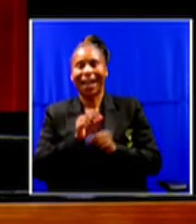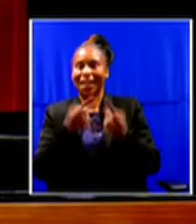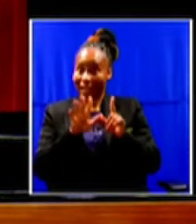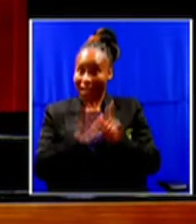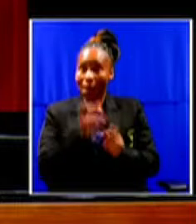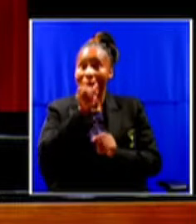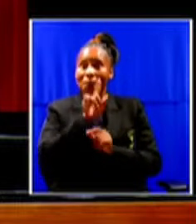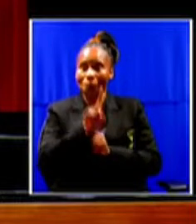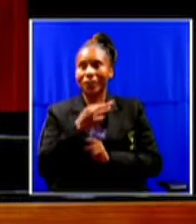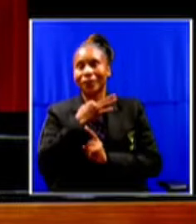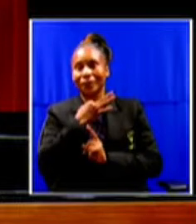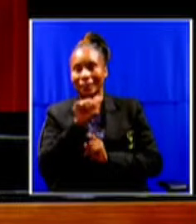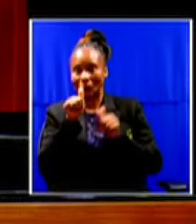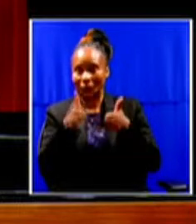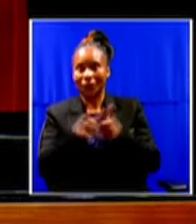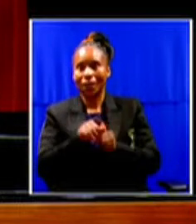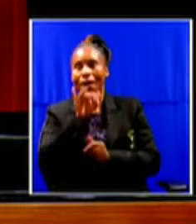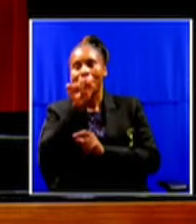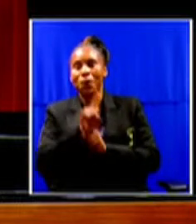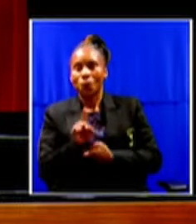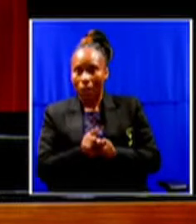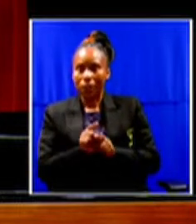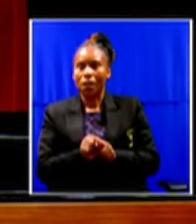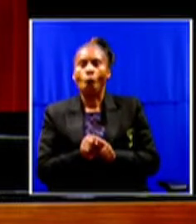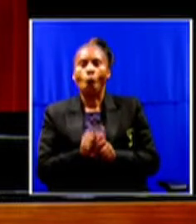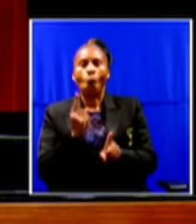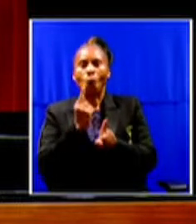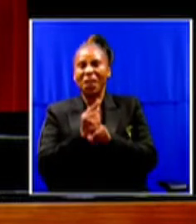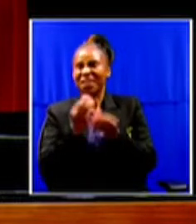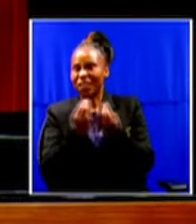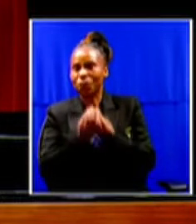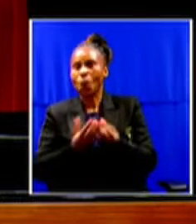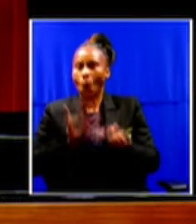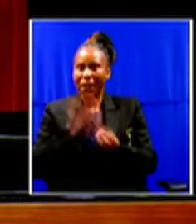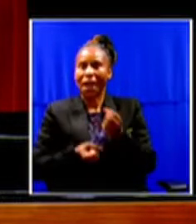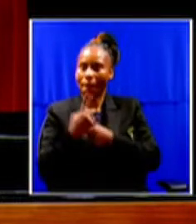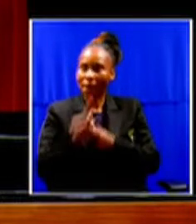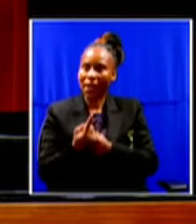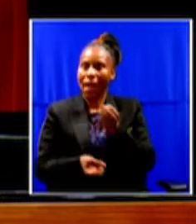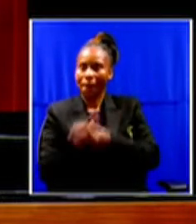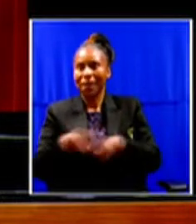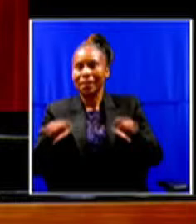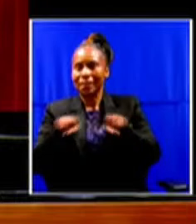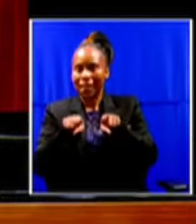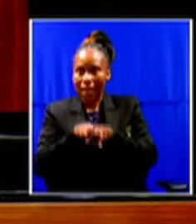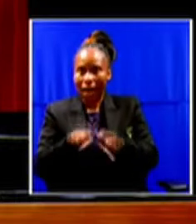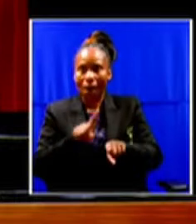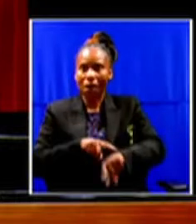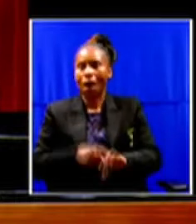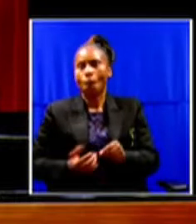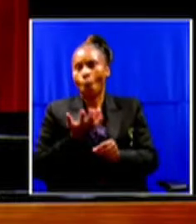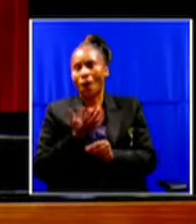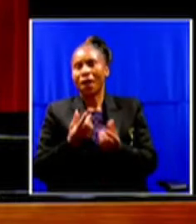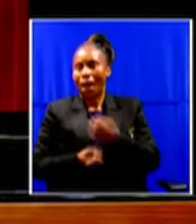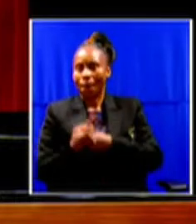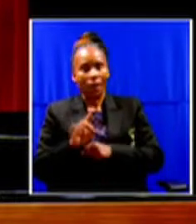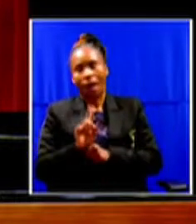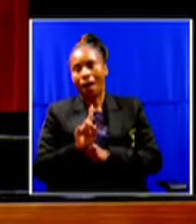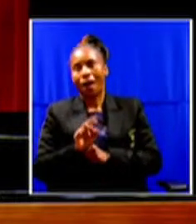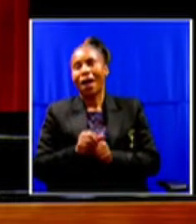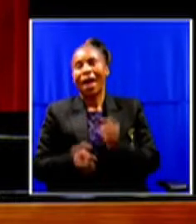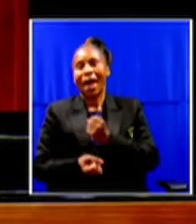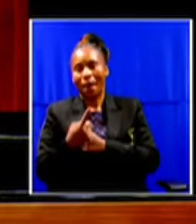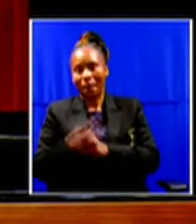deal with it. As it says, there's only one item on today's order paper, and this is questions addressed